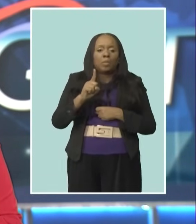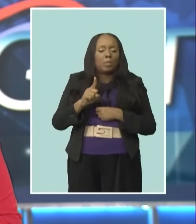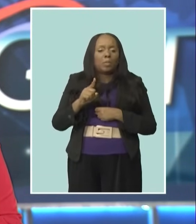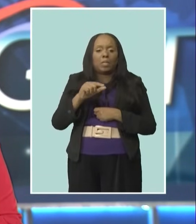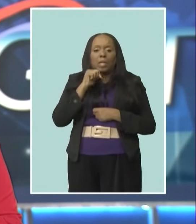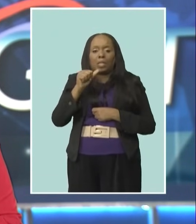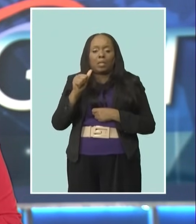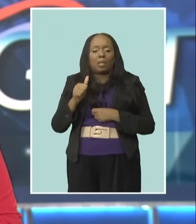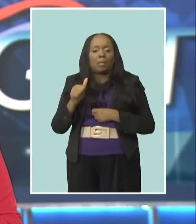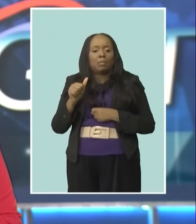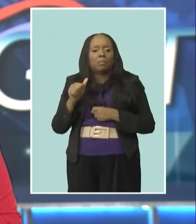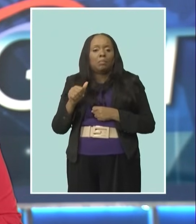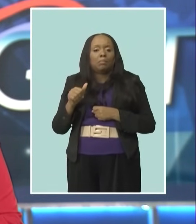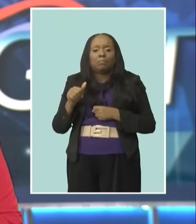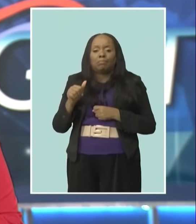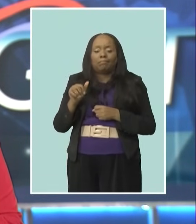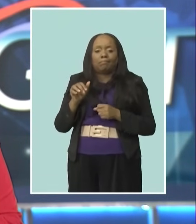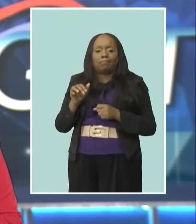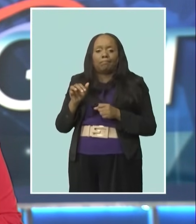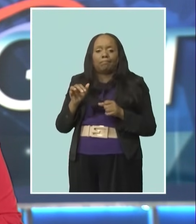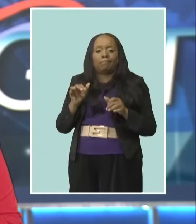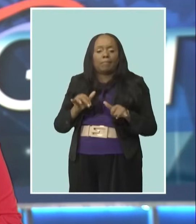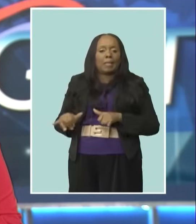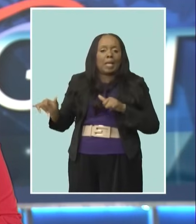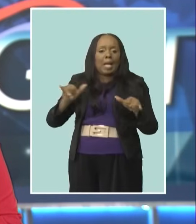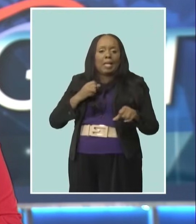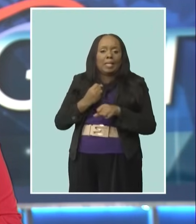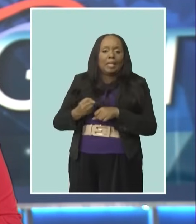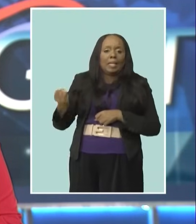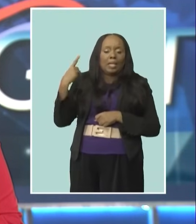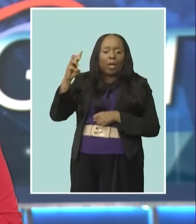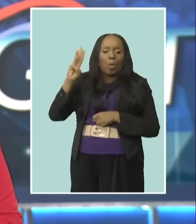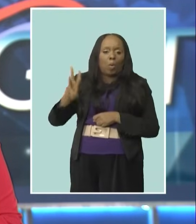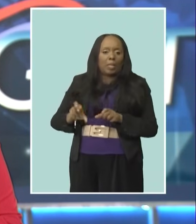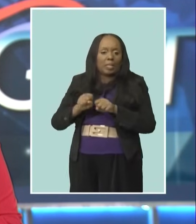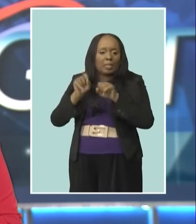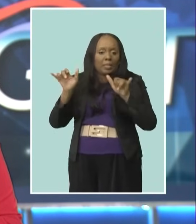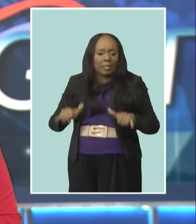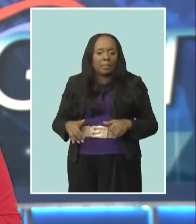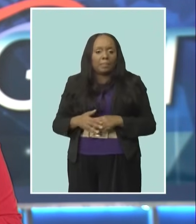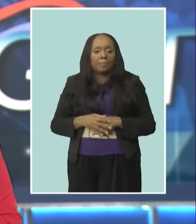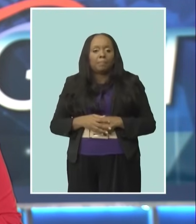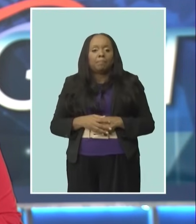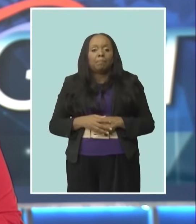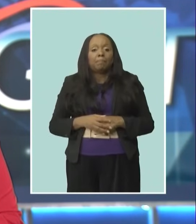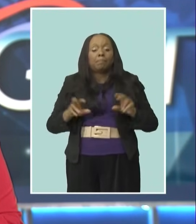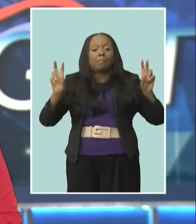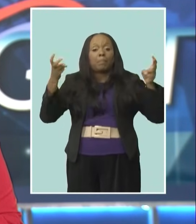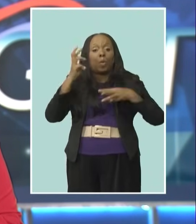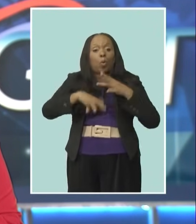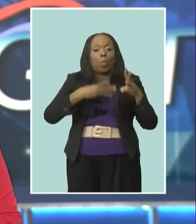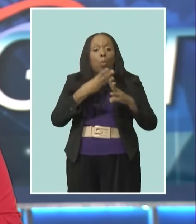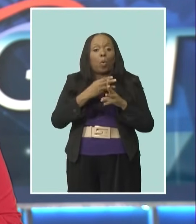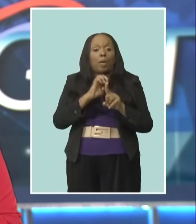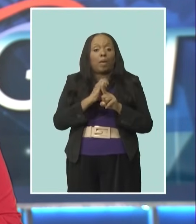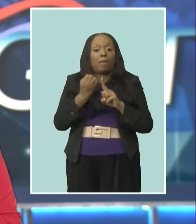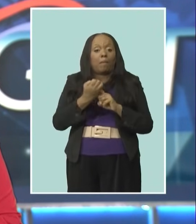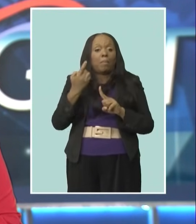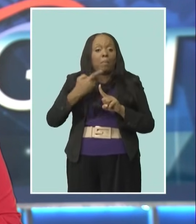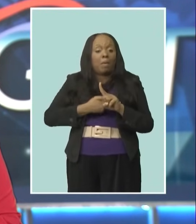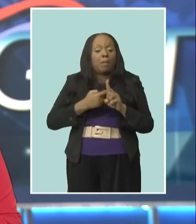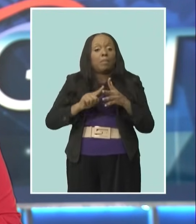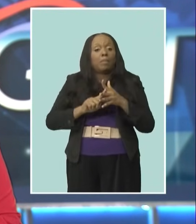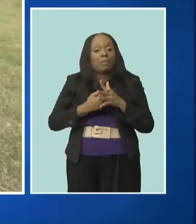the event of any weather system. Rachel Agard attended the launch of World Environment Month today, and she files this